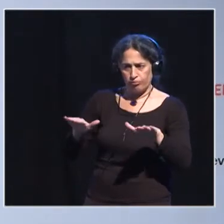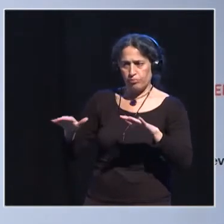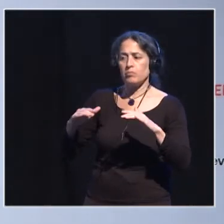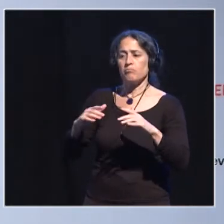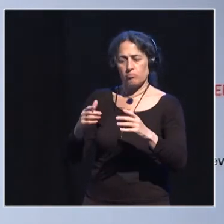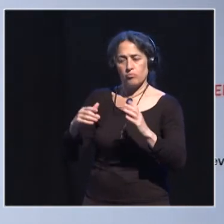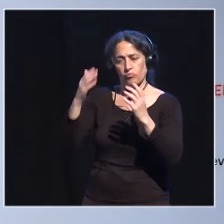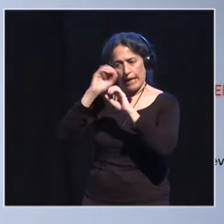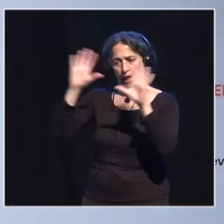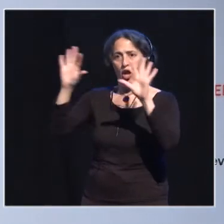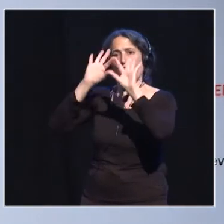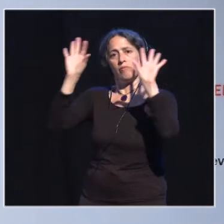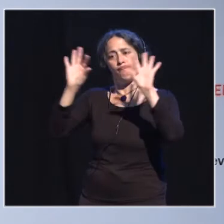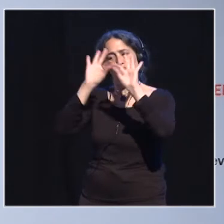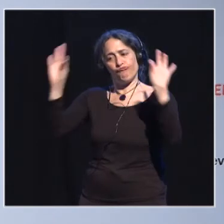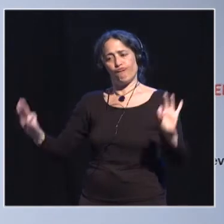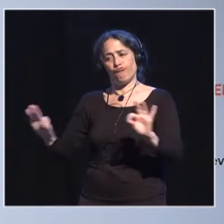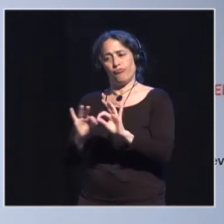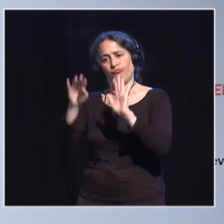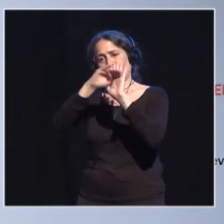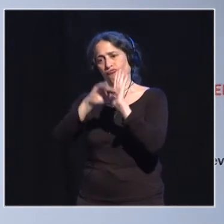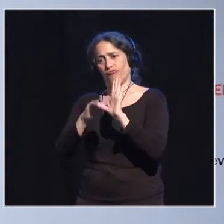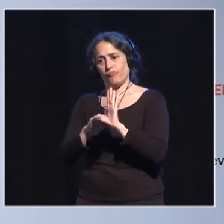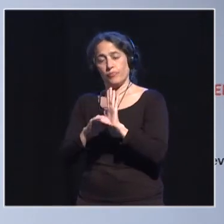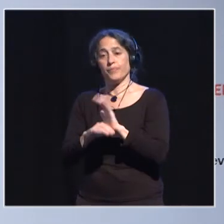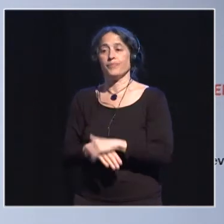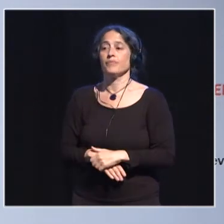fellow commissioner. We really have to deal with